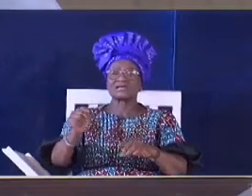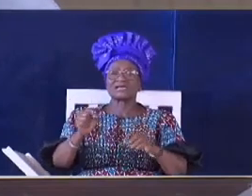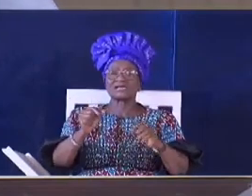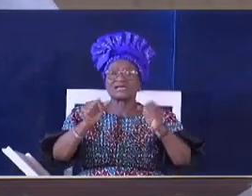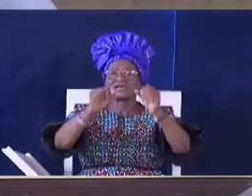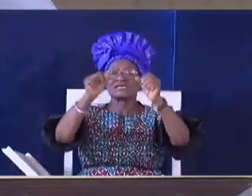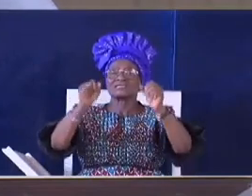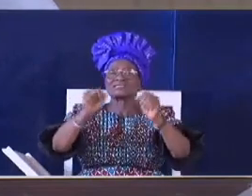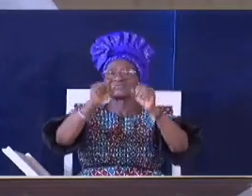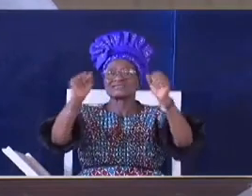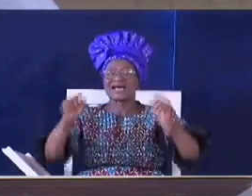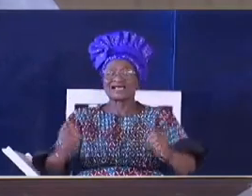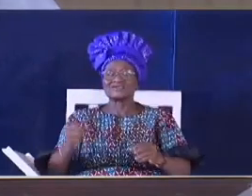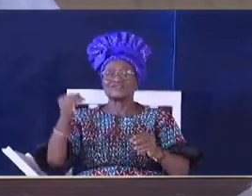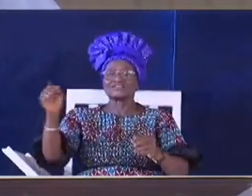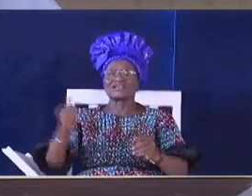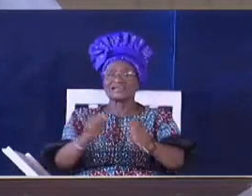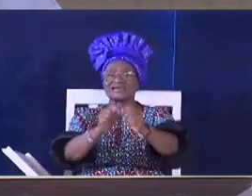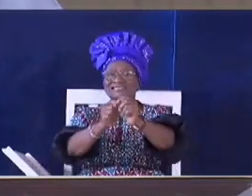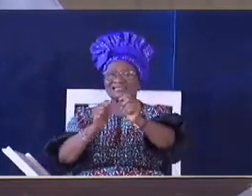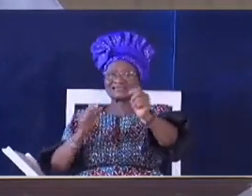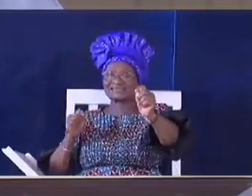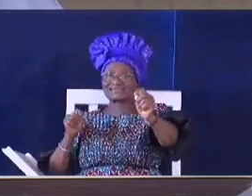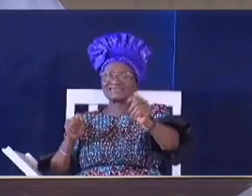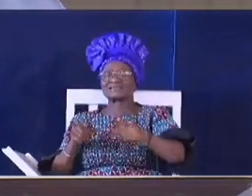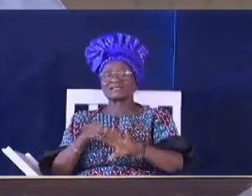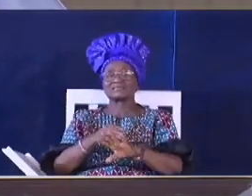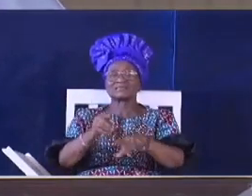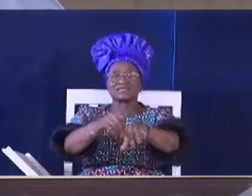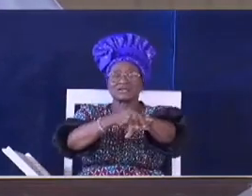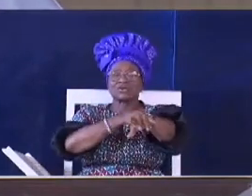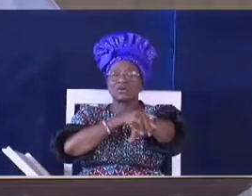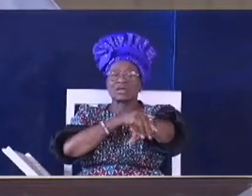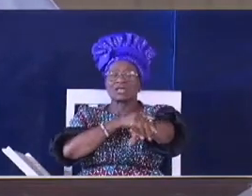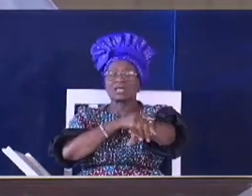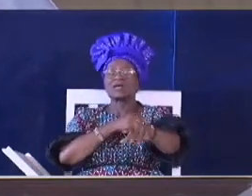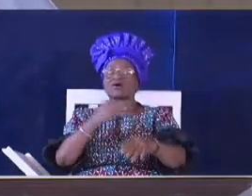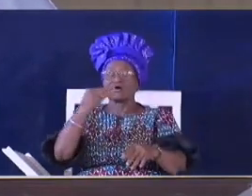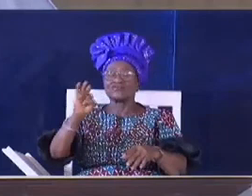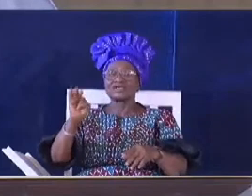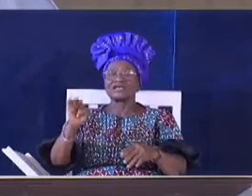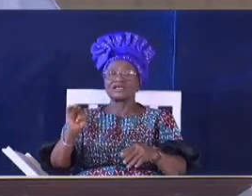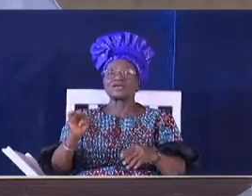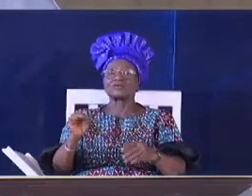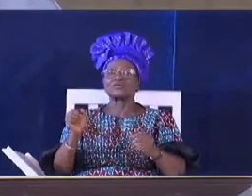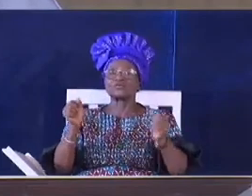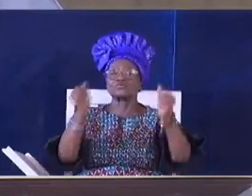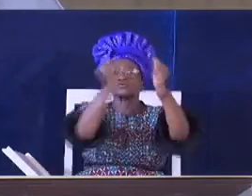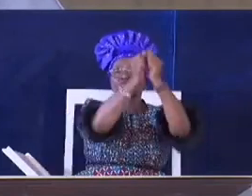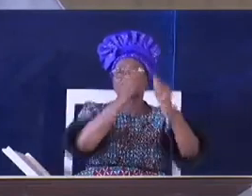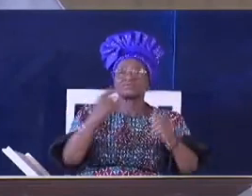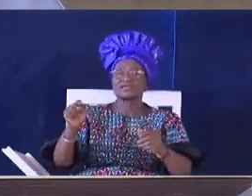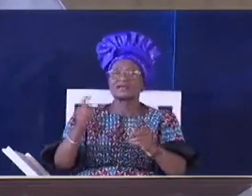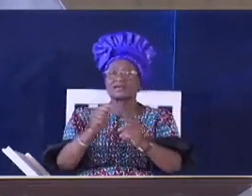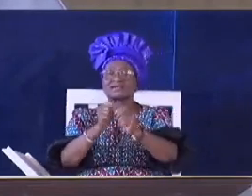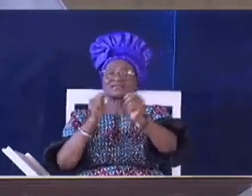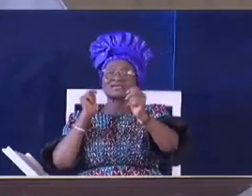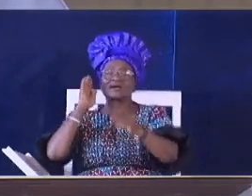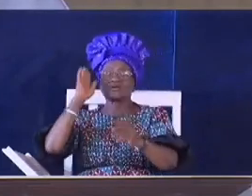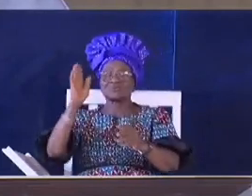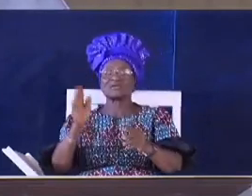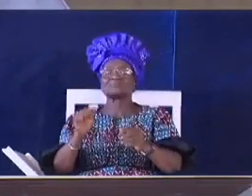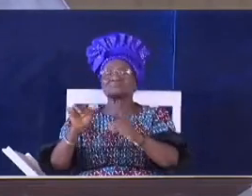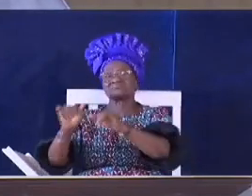Because at the end of the collision, the trailer will remain, but there will be very little